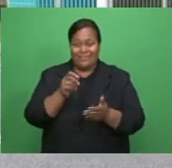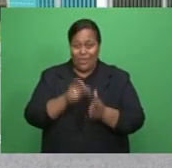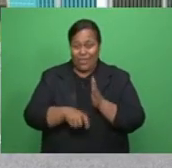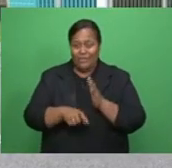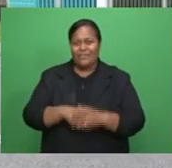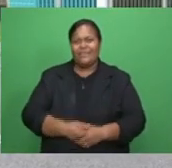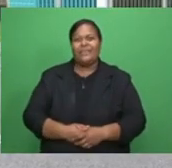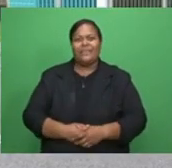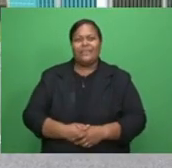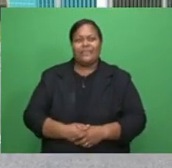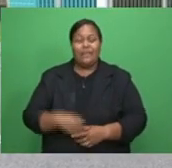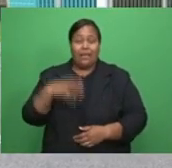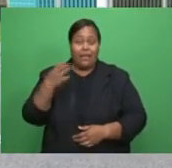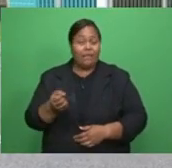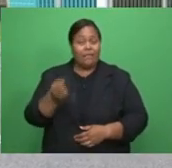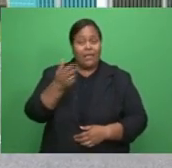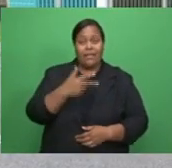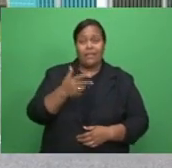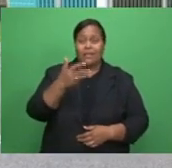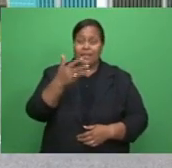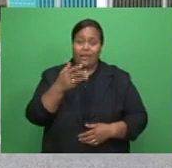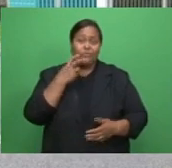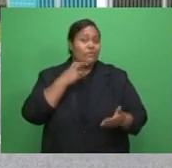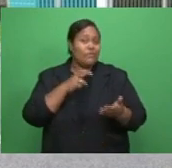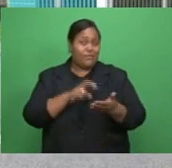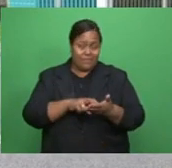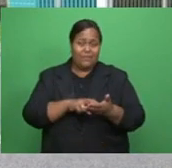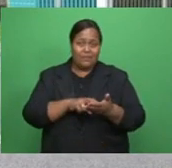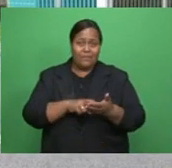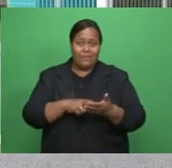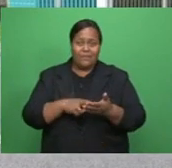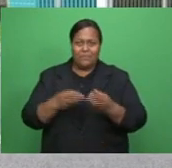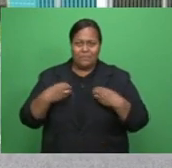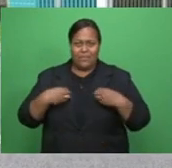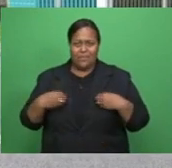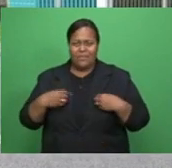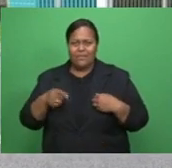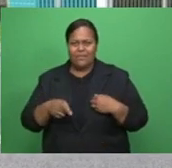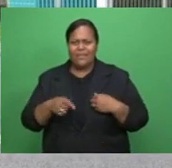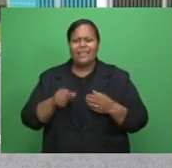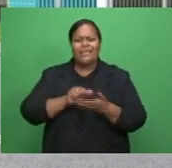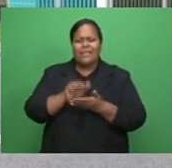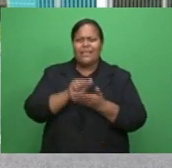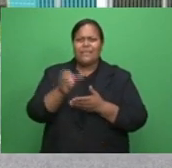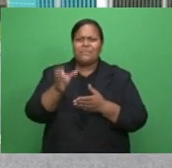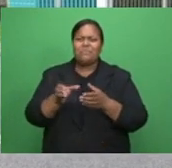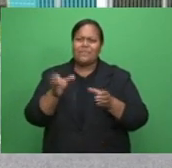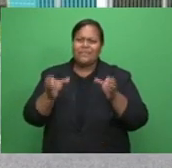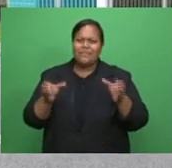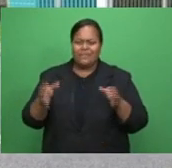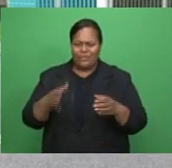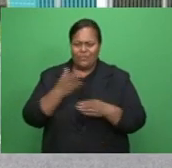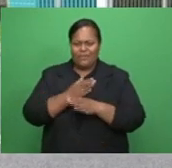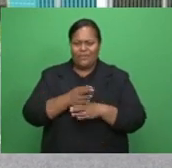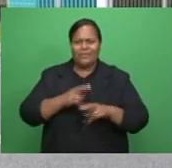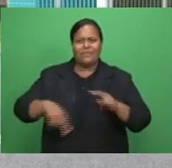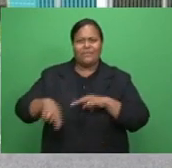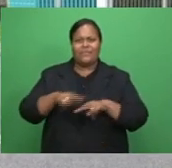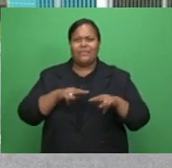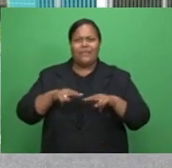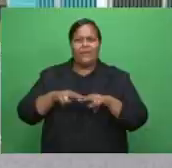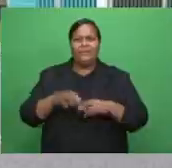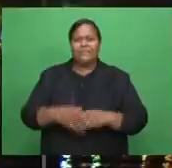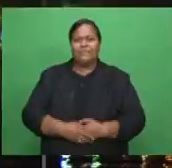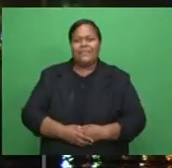89 registered agents and 310 registered salesperson working in Fiji. Venina Rakautonga,